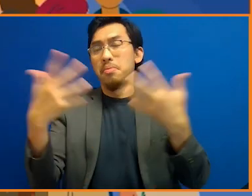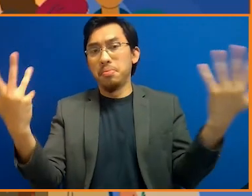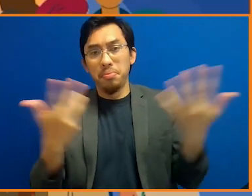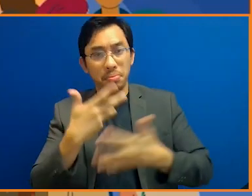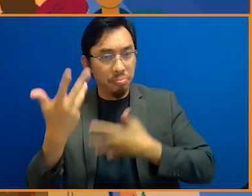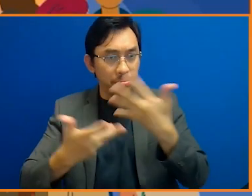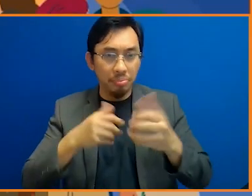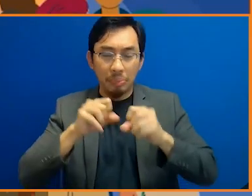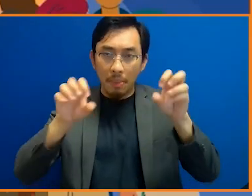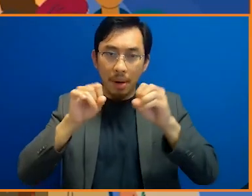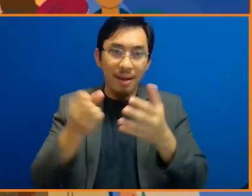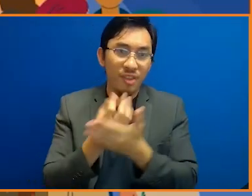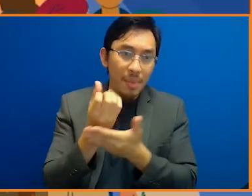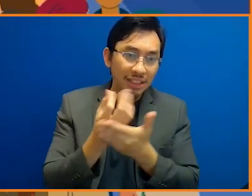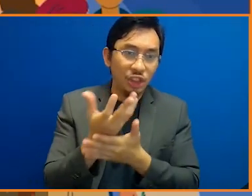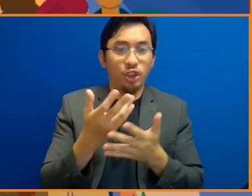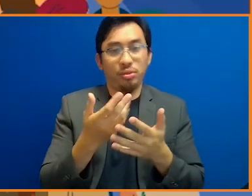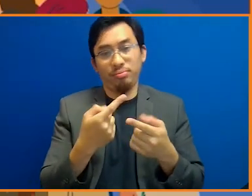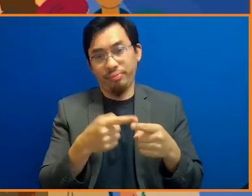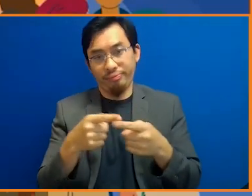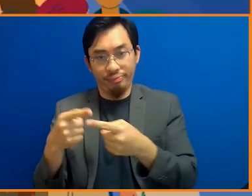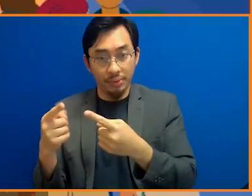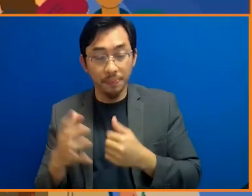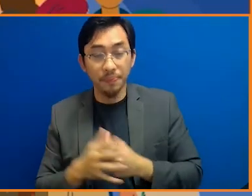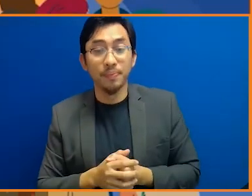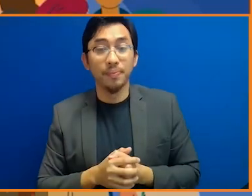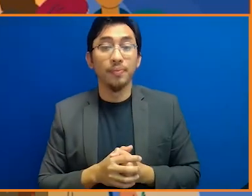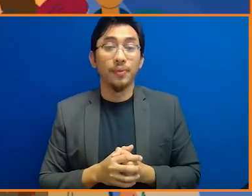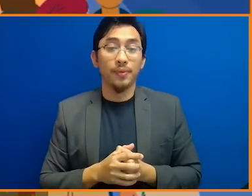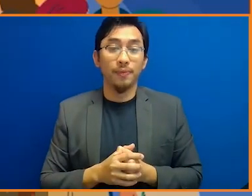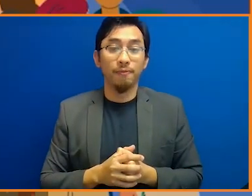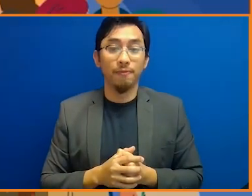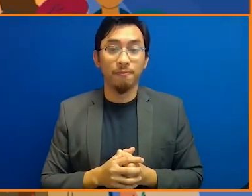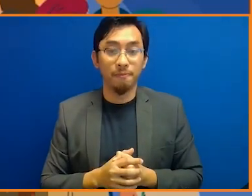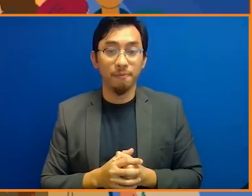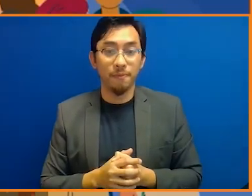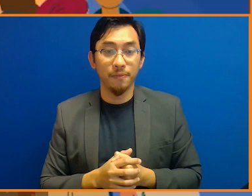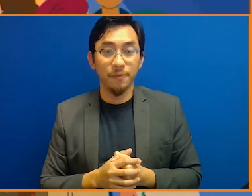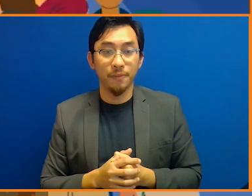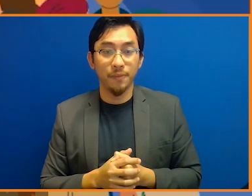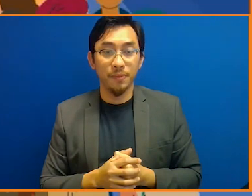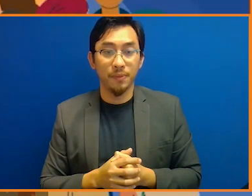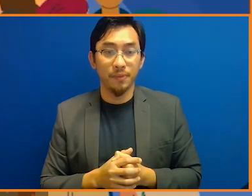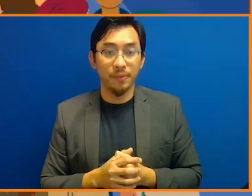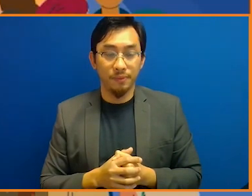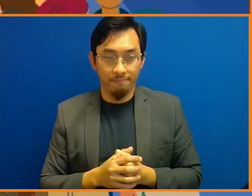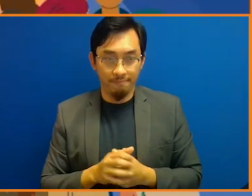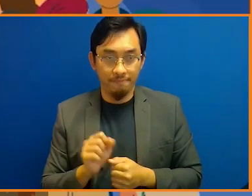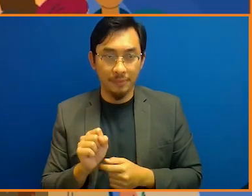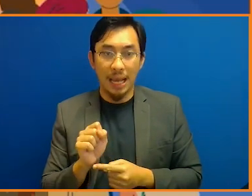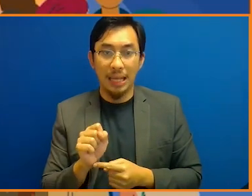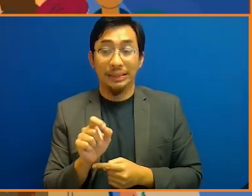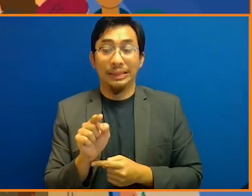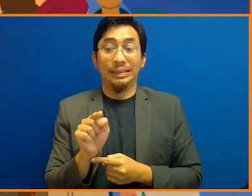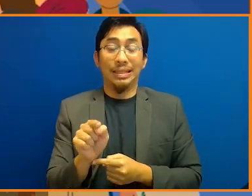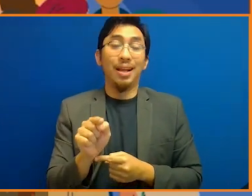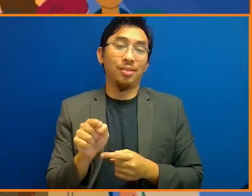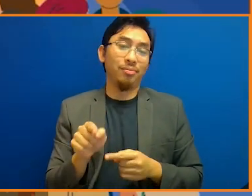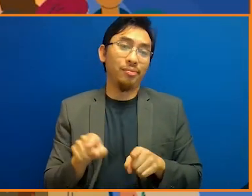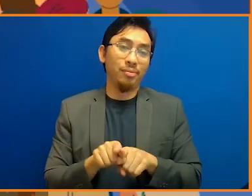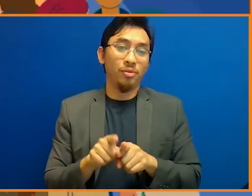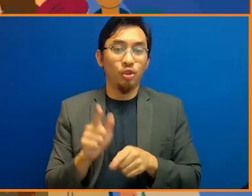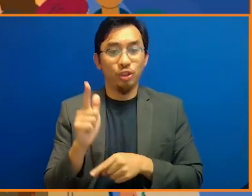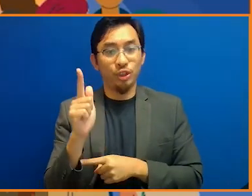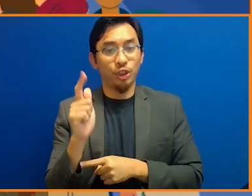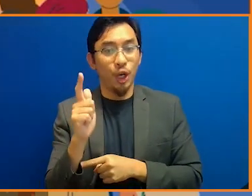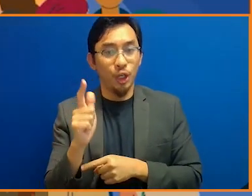So that was very difficult things to do to deal with the real-time warning at that time. That's why at the